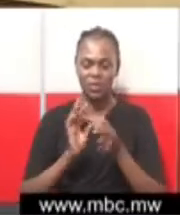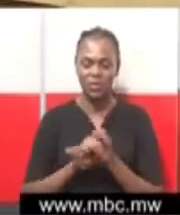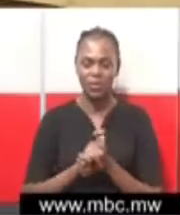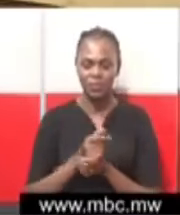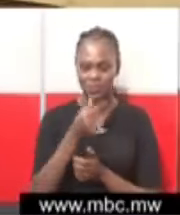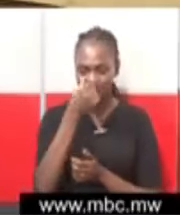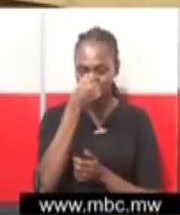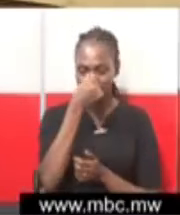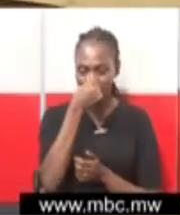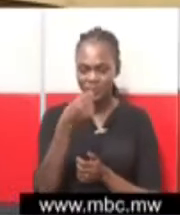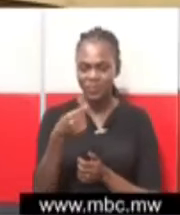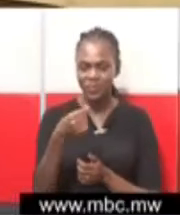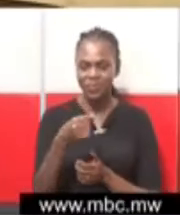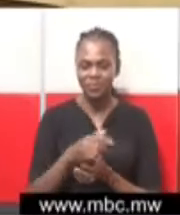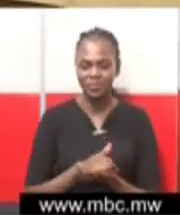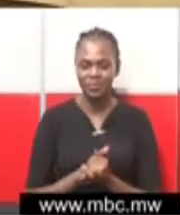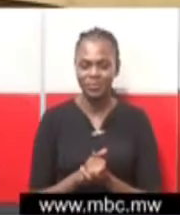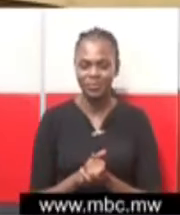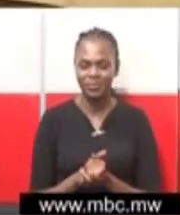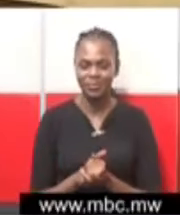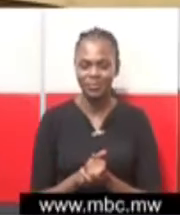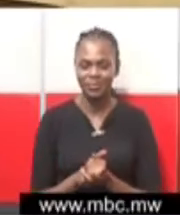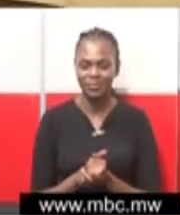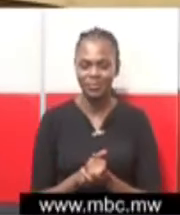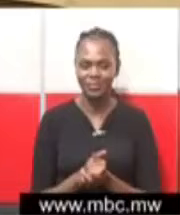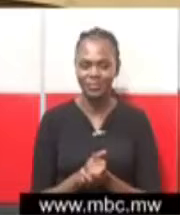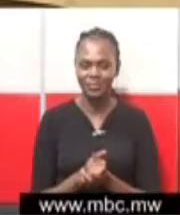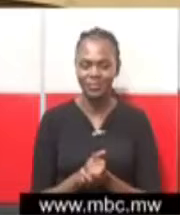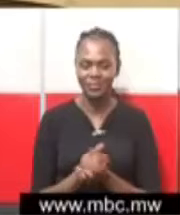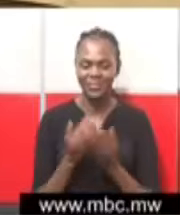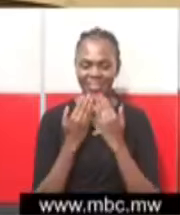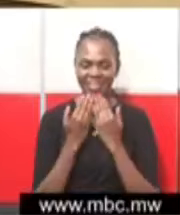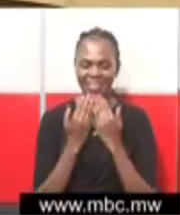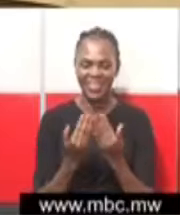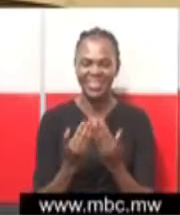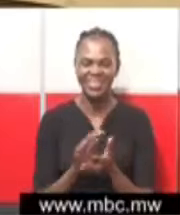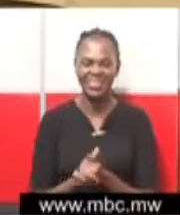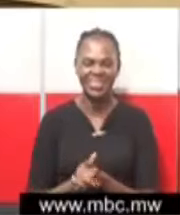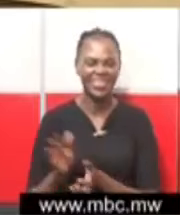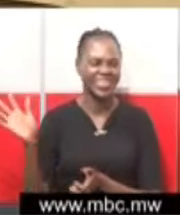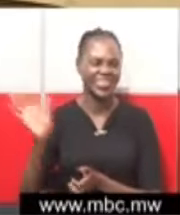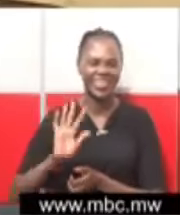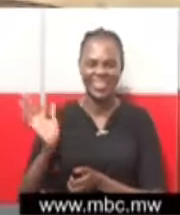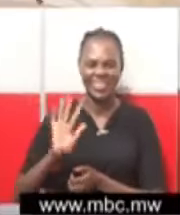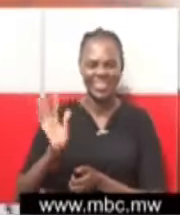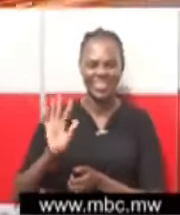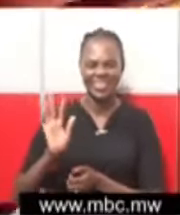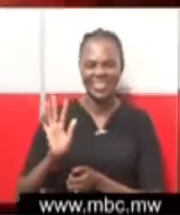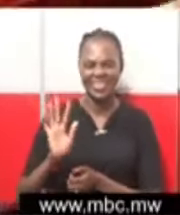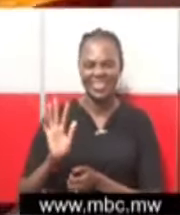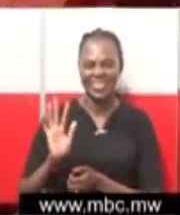Basanje, and my sign language interpreter, Savita Widima. Thanks for watching, and have a great night.